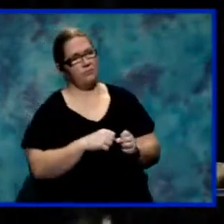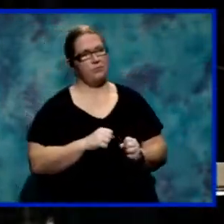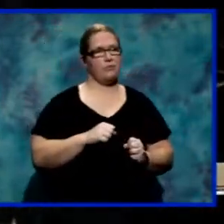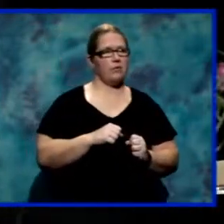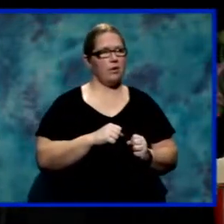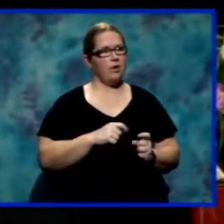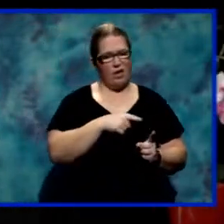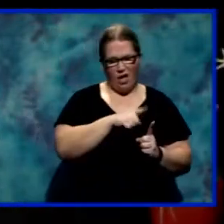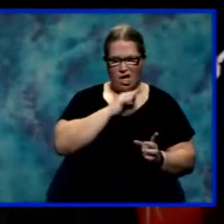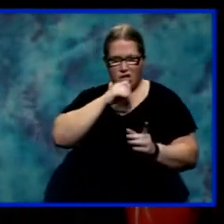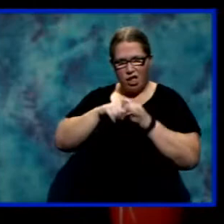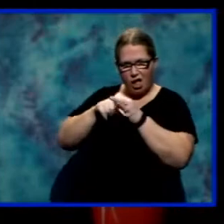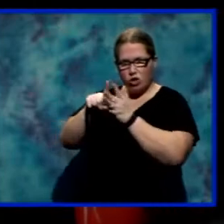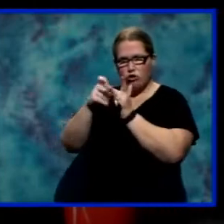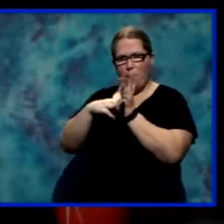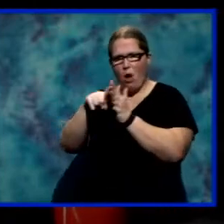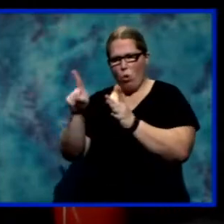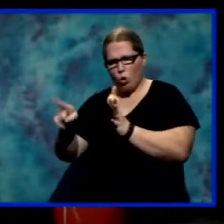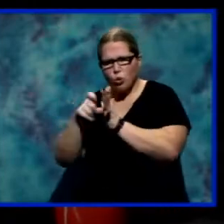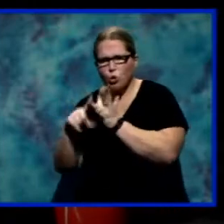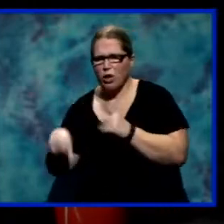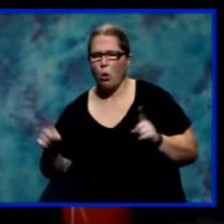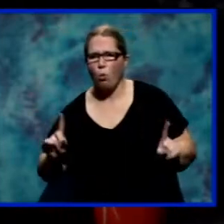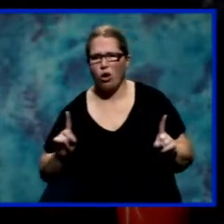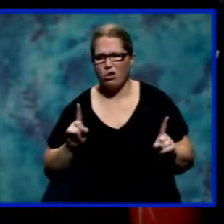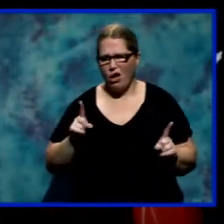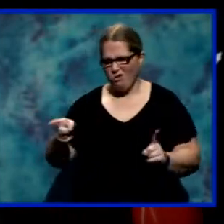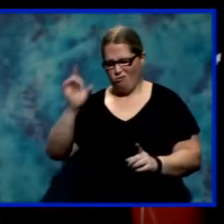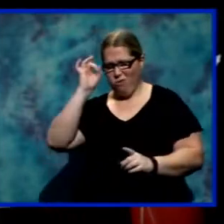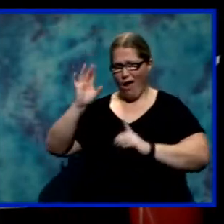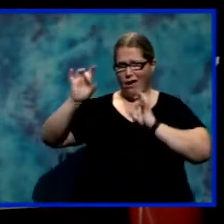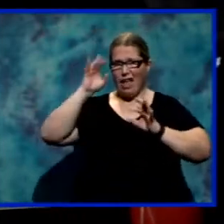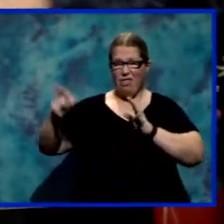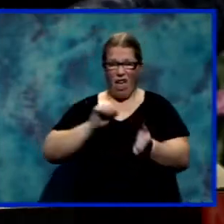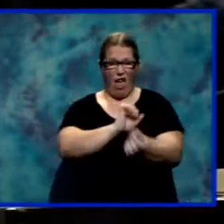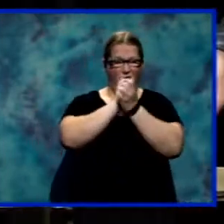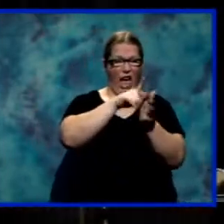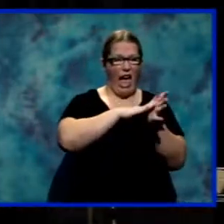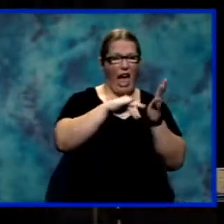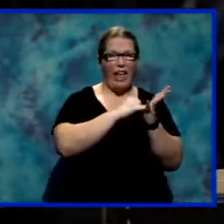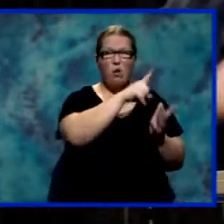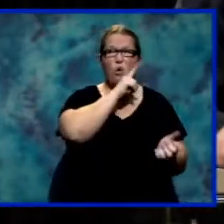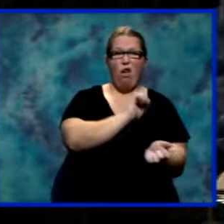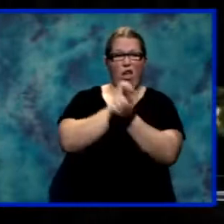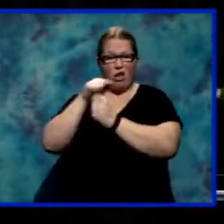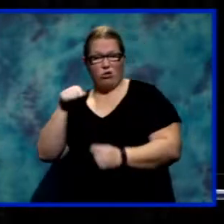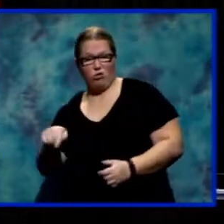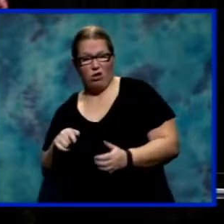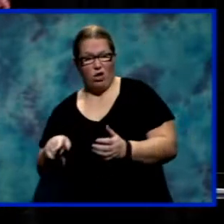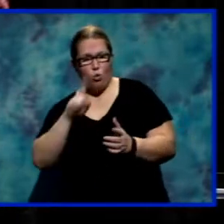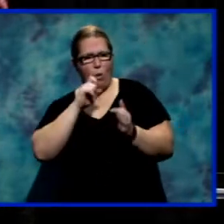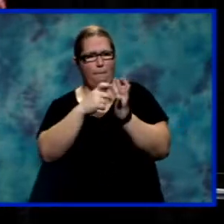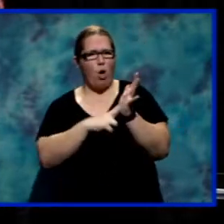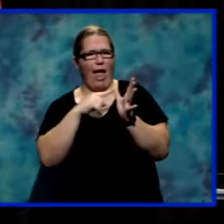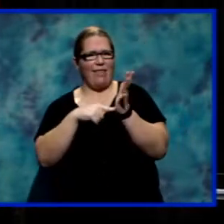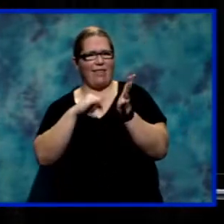said, what are you doing in here, man? You're mad. They've arrested Huss, now they're going to arrest you, and you're both going to be burned at the stake. You know what he